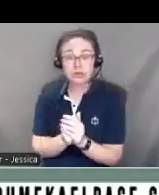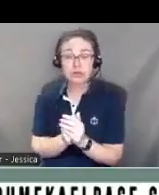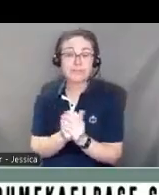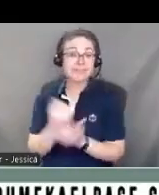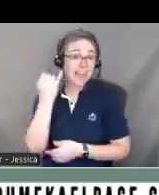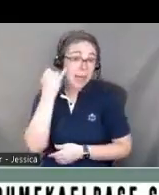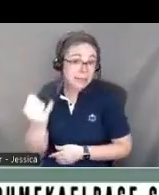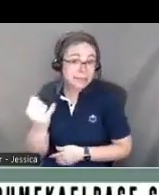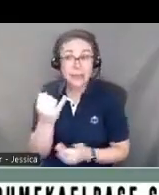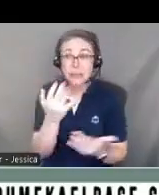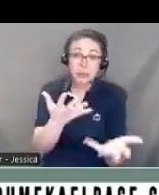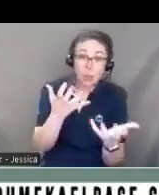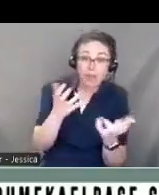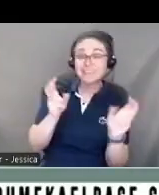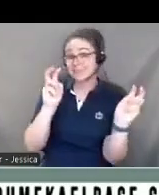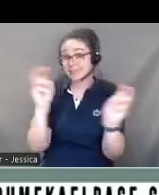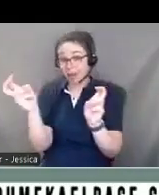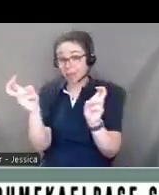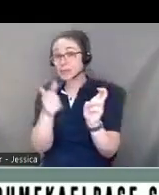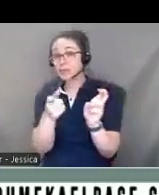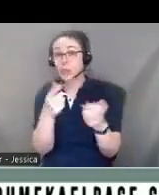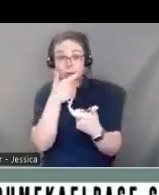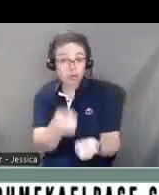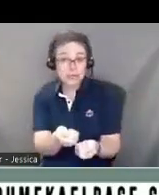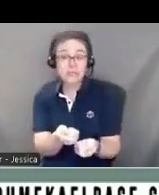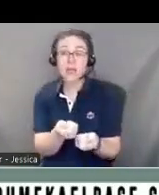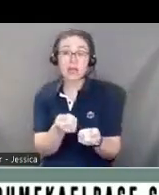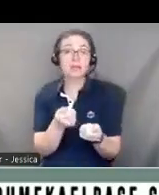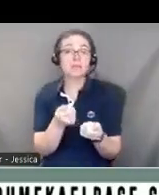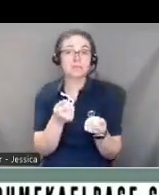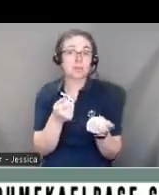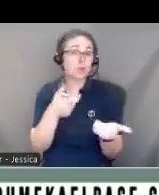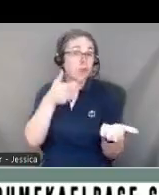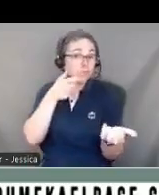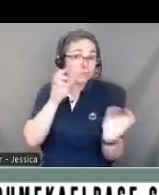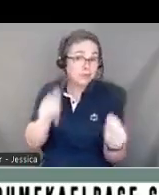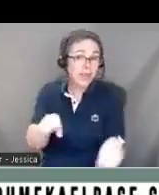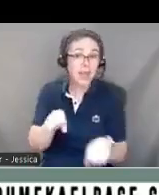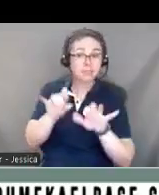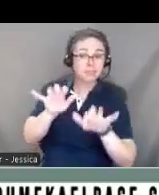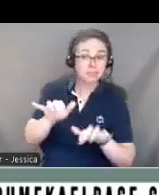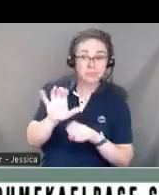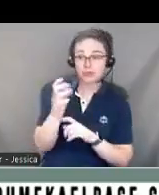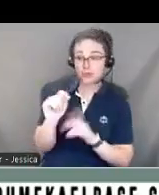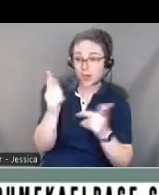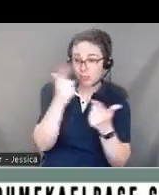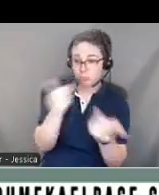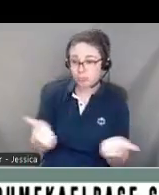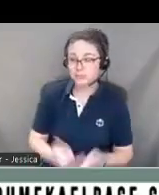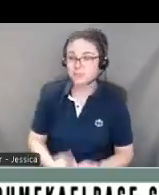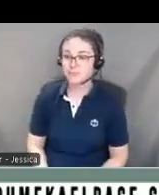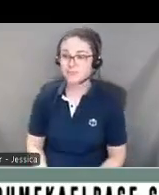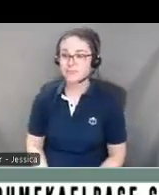Ideas, desires, topics you'd like to hear more about? You can come off mic or you can put it